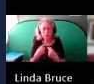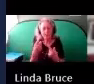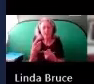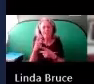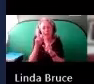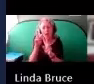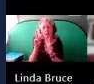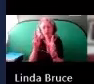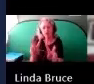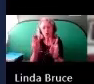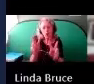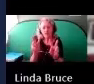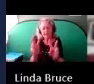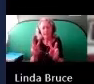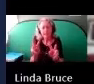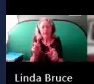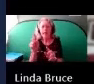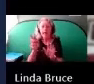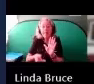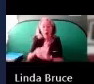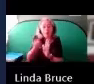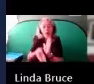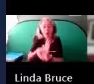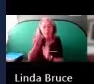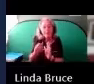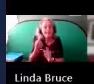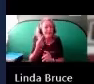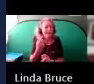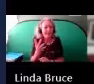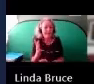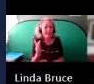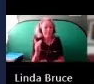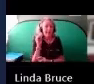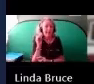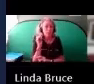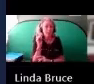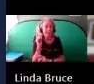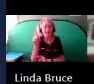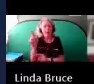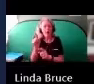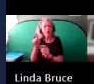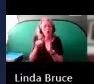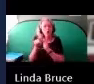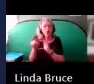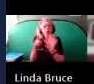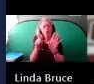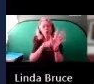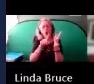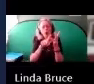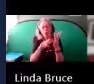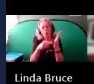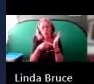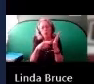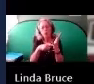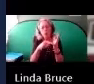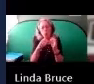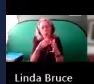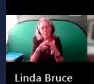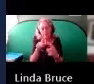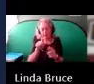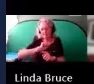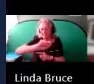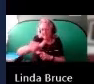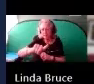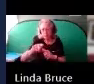observing. They kindly uploaded last week's session onto their YouTube channel. So I think I've sent that link